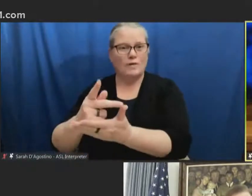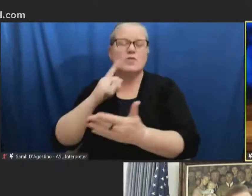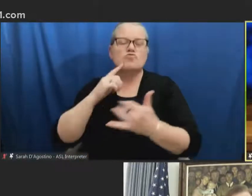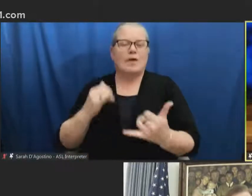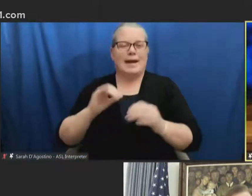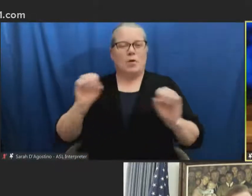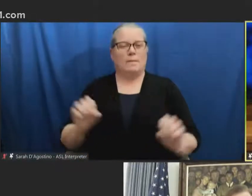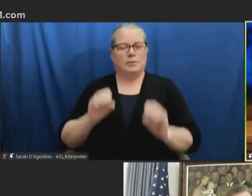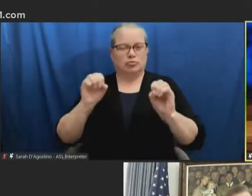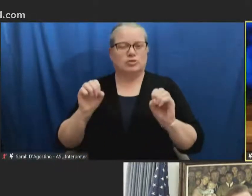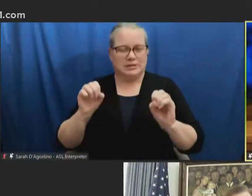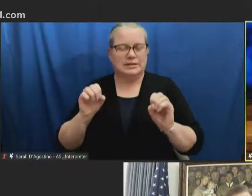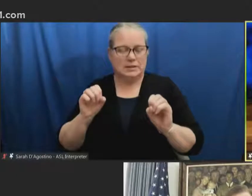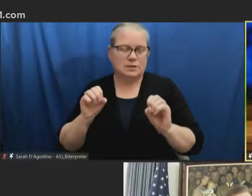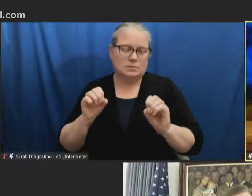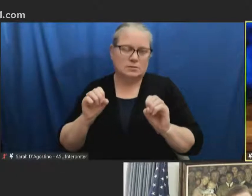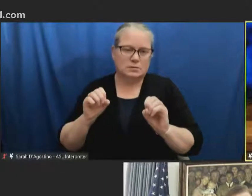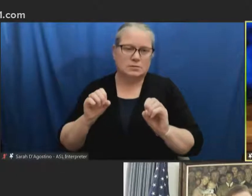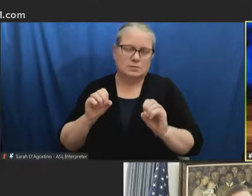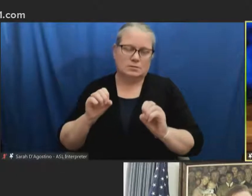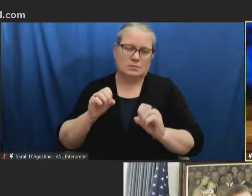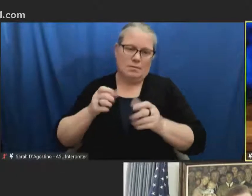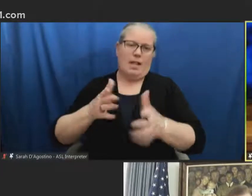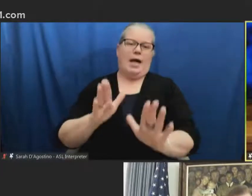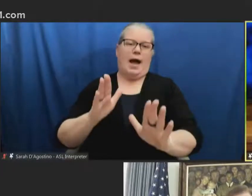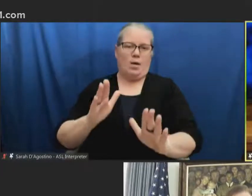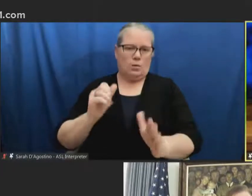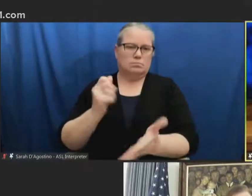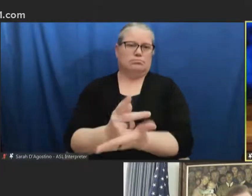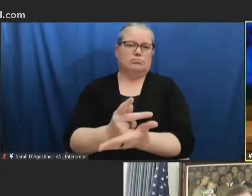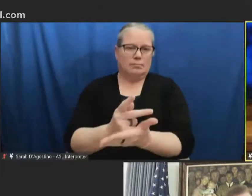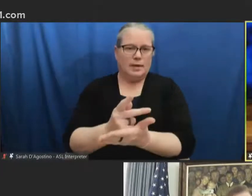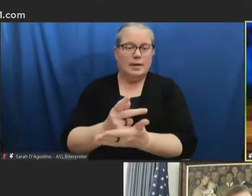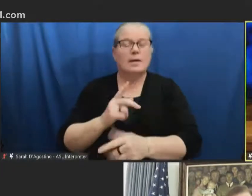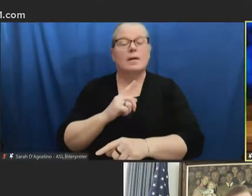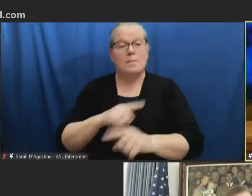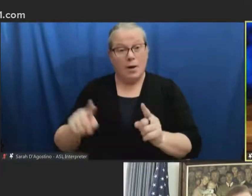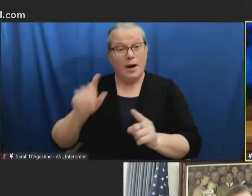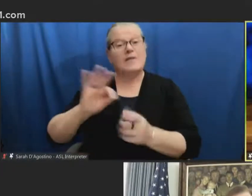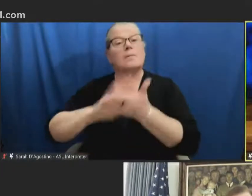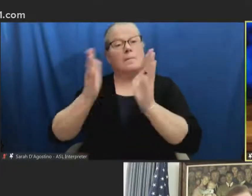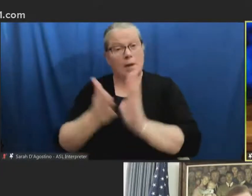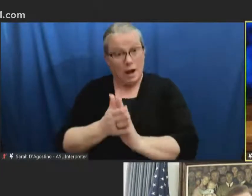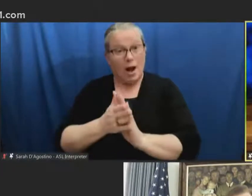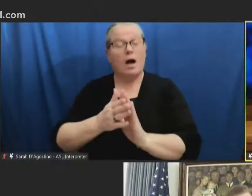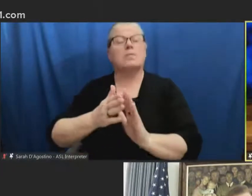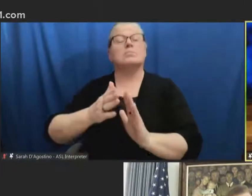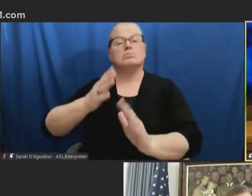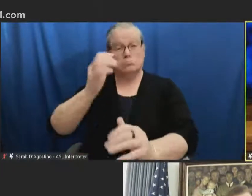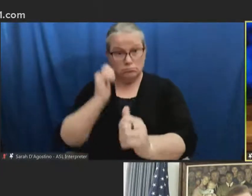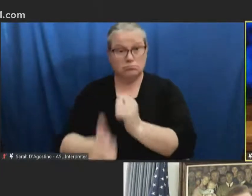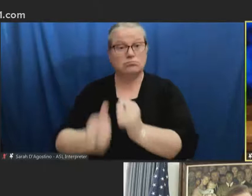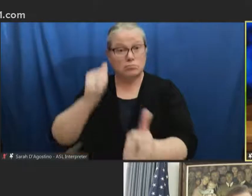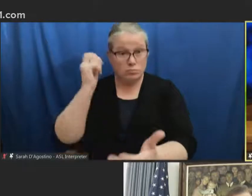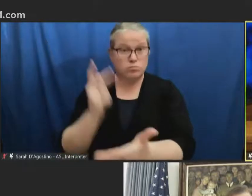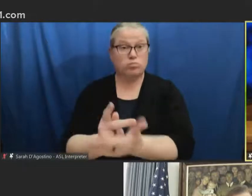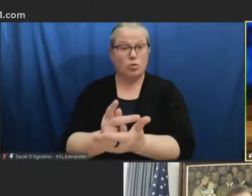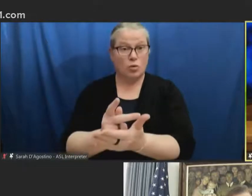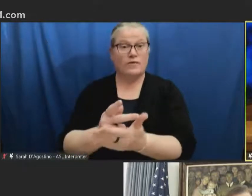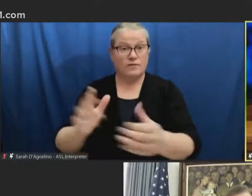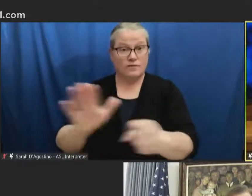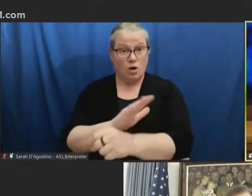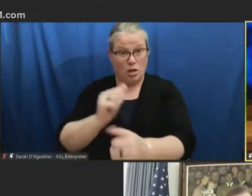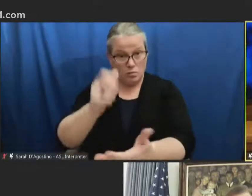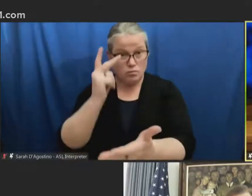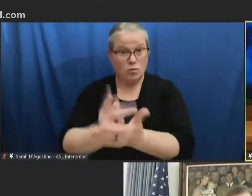normal distribution system. So right now, the government is procuring this drug and distributing it to states, as you know. But once you have a fully approved